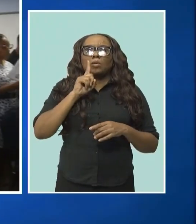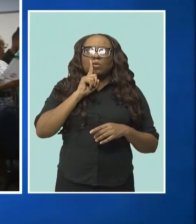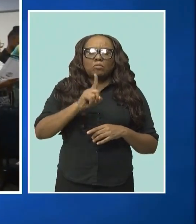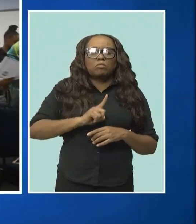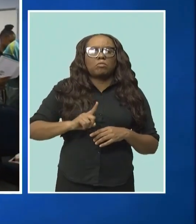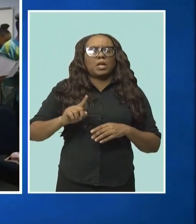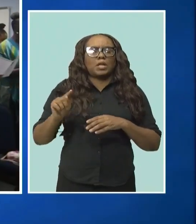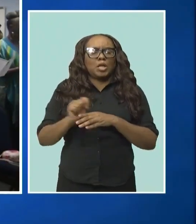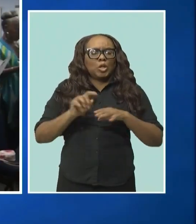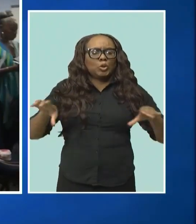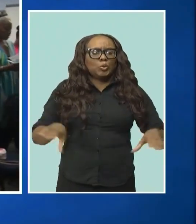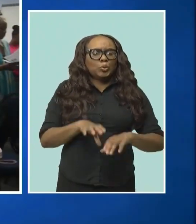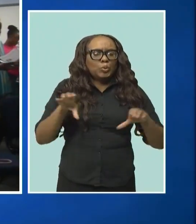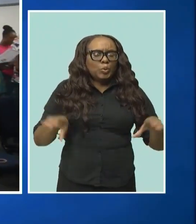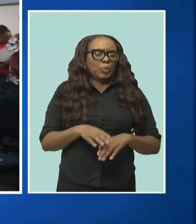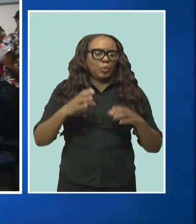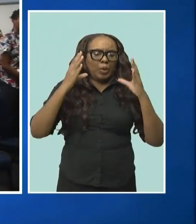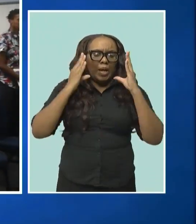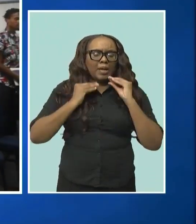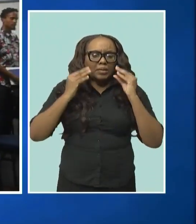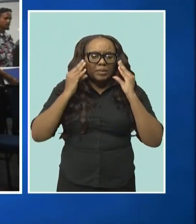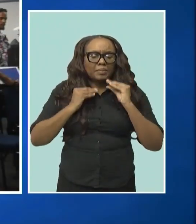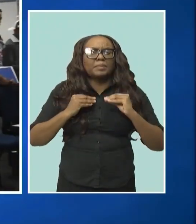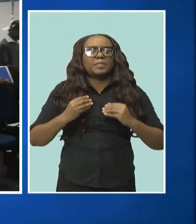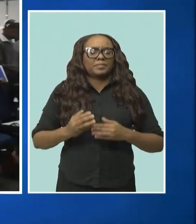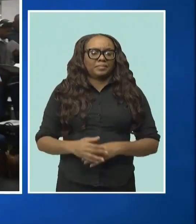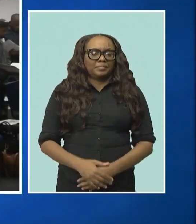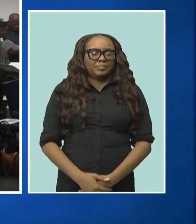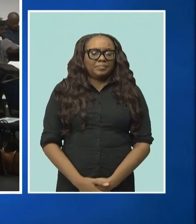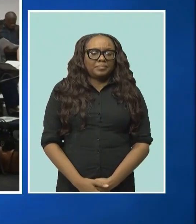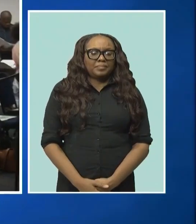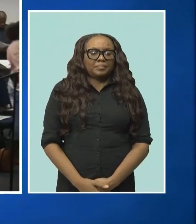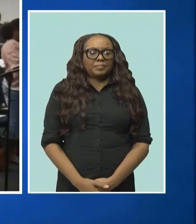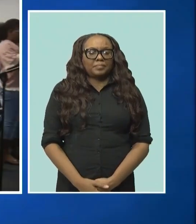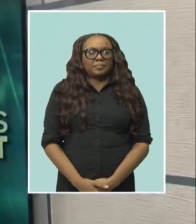exercise. For the YES Business Report, I'm Trevor Thorpe.